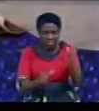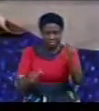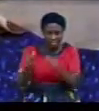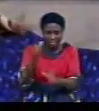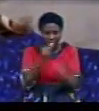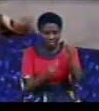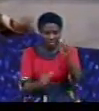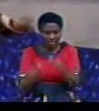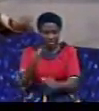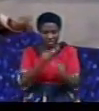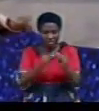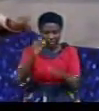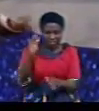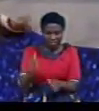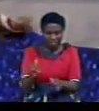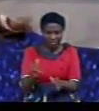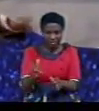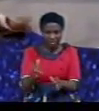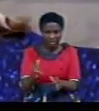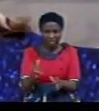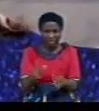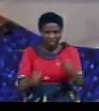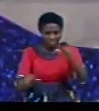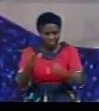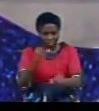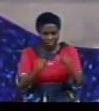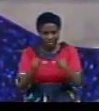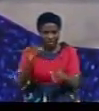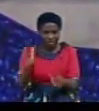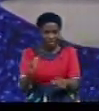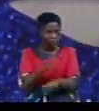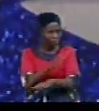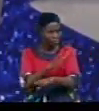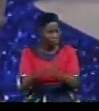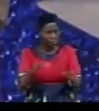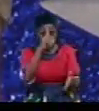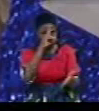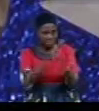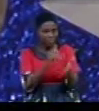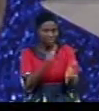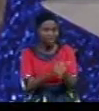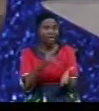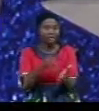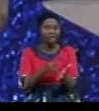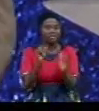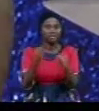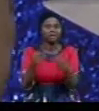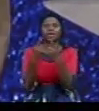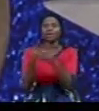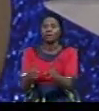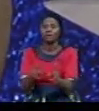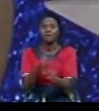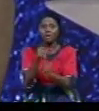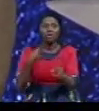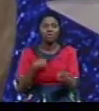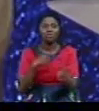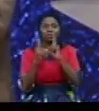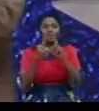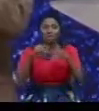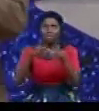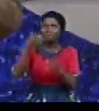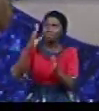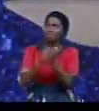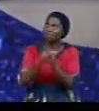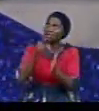they don't believe that could happen when we talk about God is able to do all